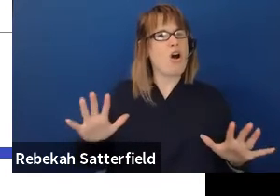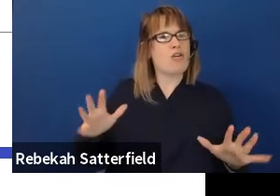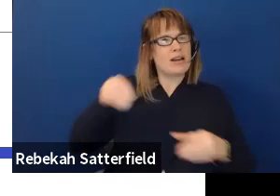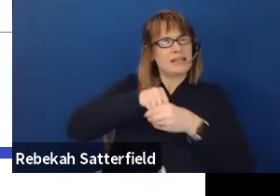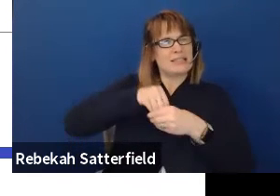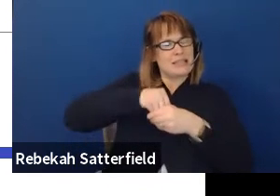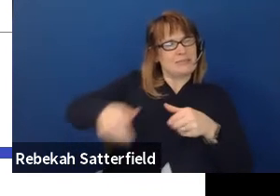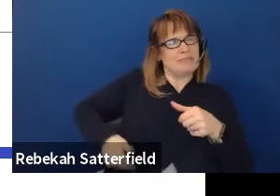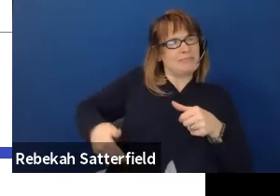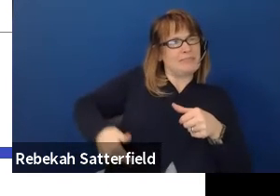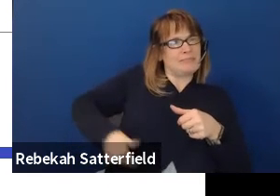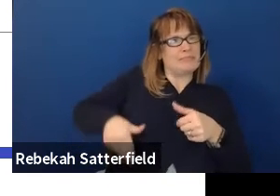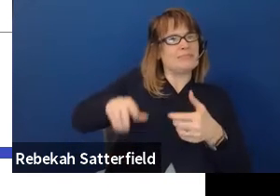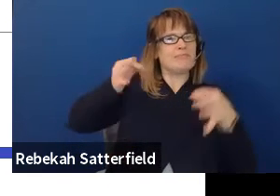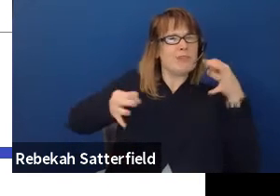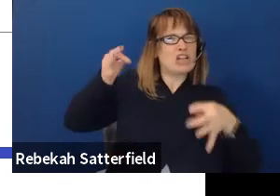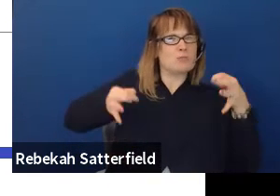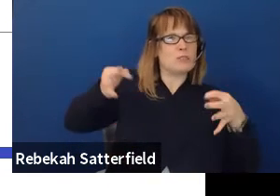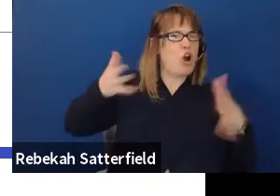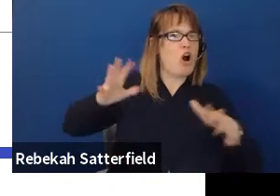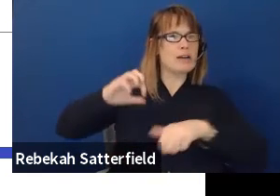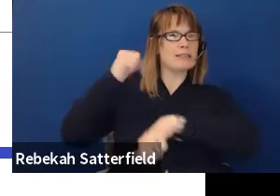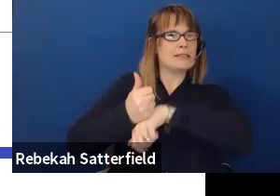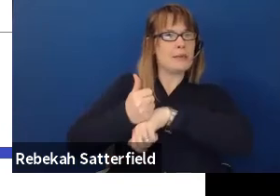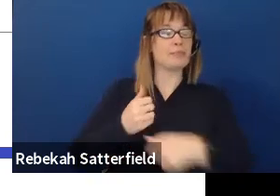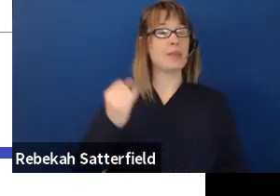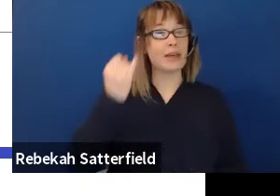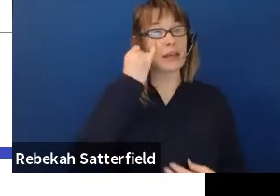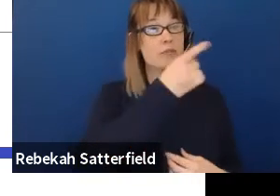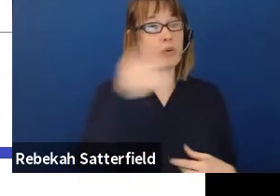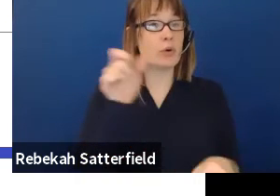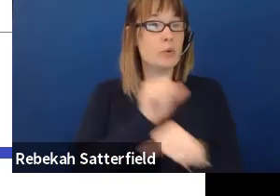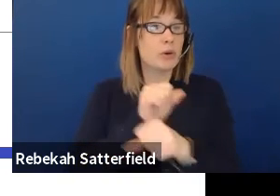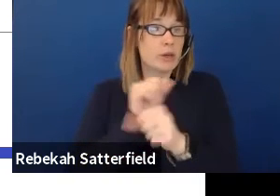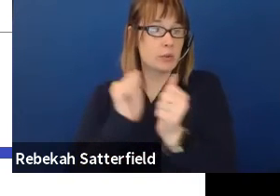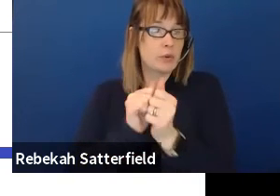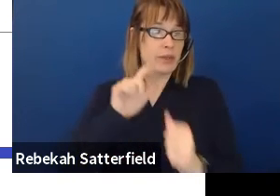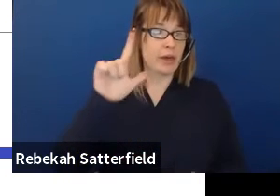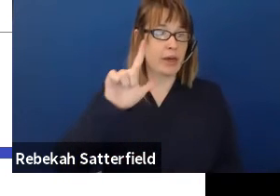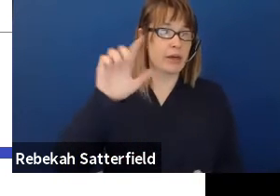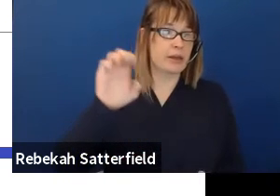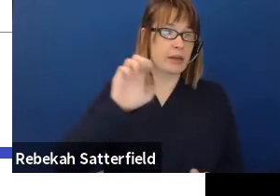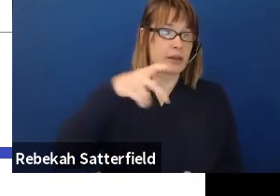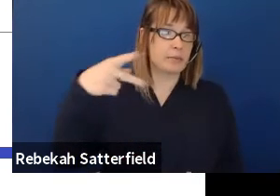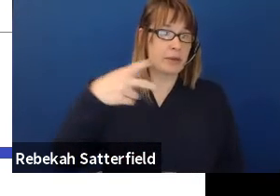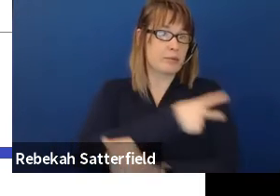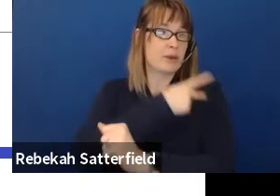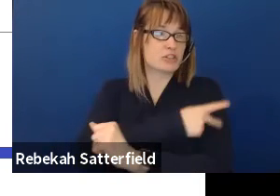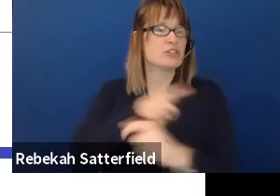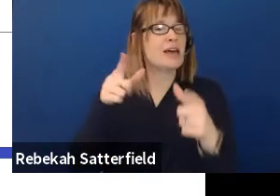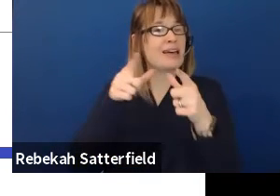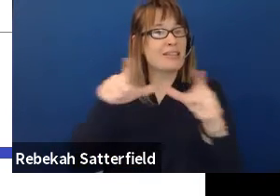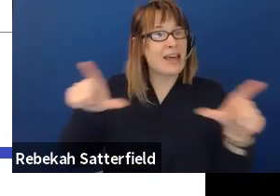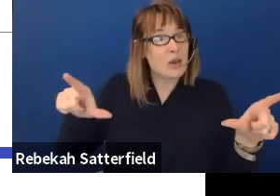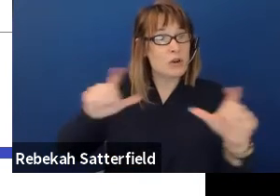of. When working with LEP patients, language is not the only barrier that poses